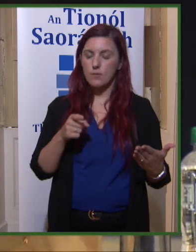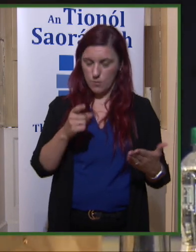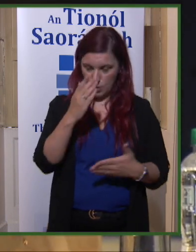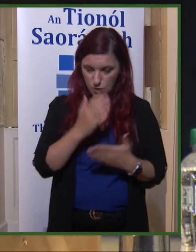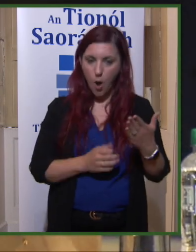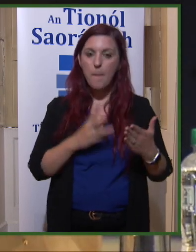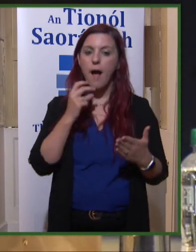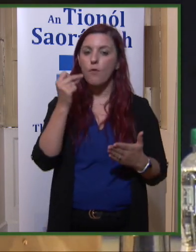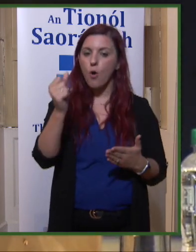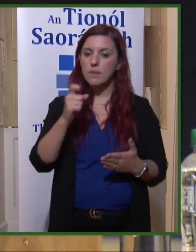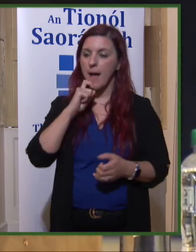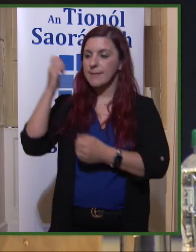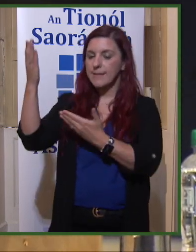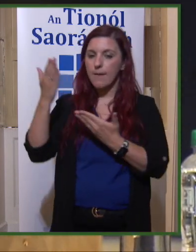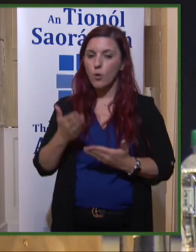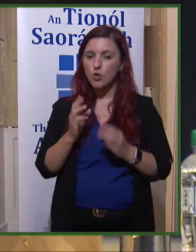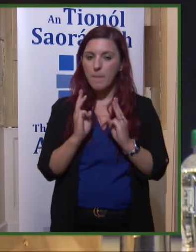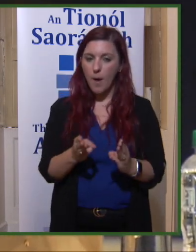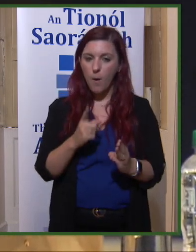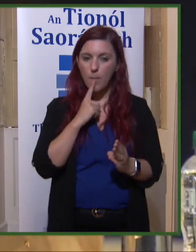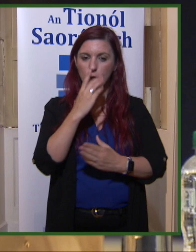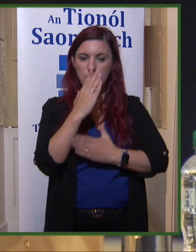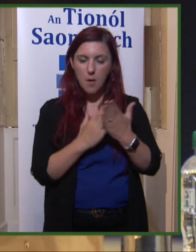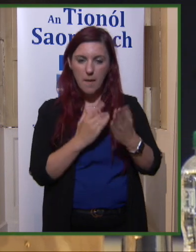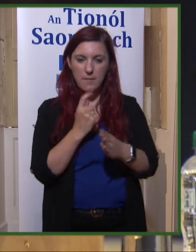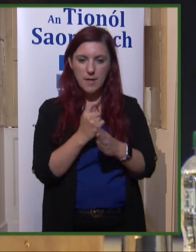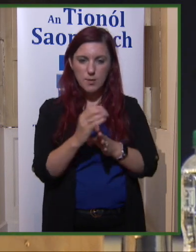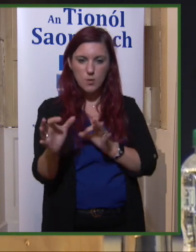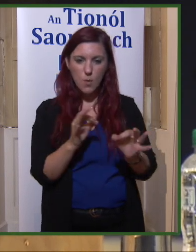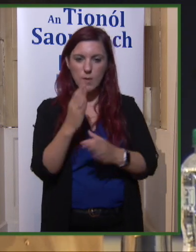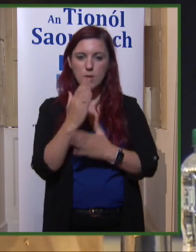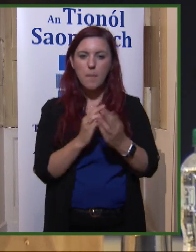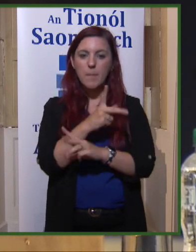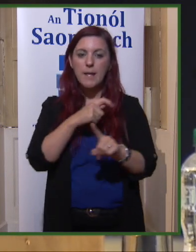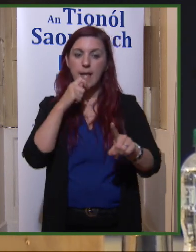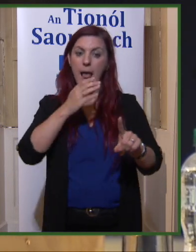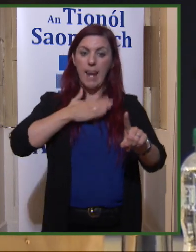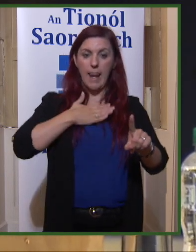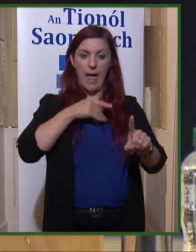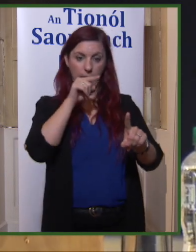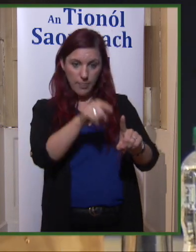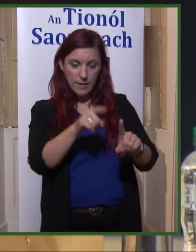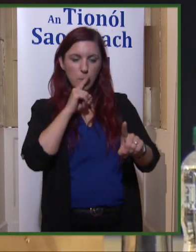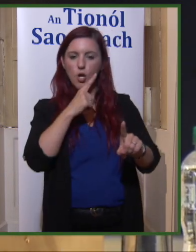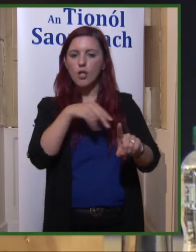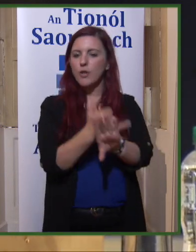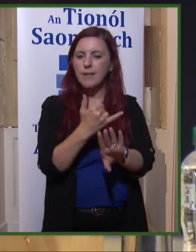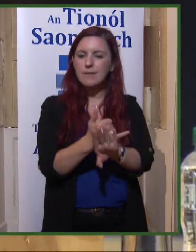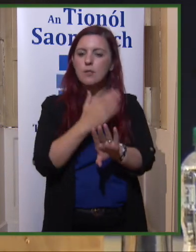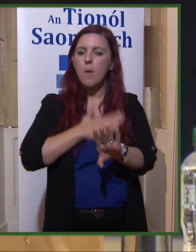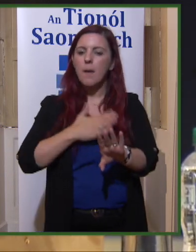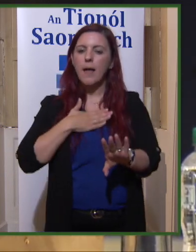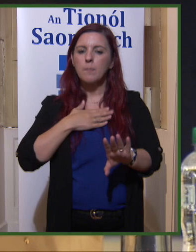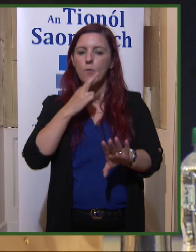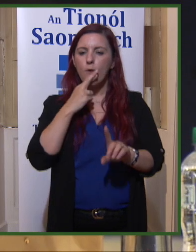We'll give you the breakdowns later on. In many of these cases, people have said that things like policing should be devolved in the future, in this 5